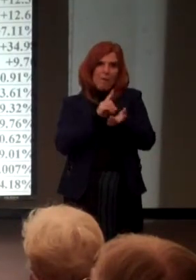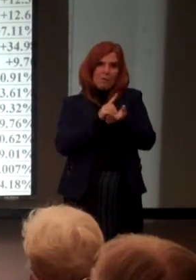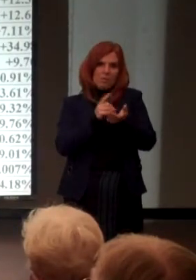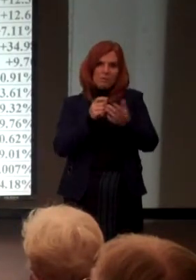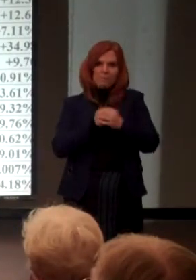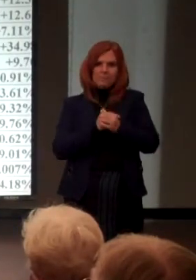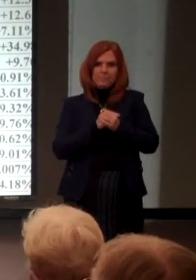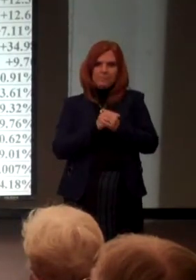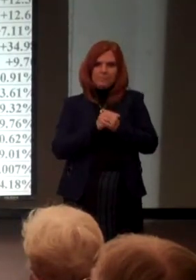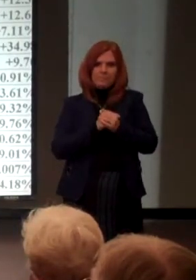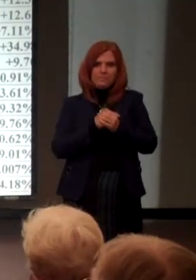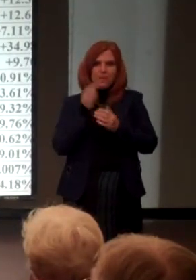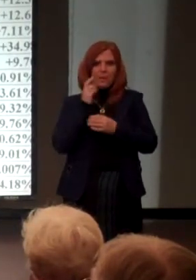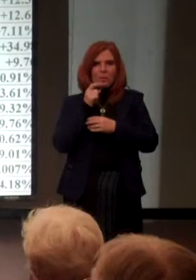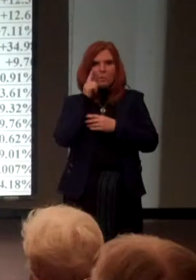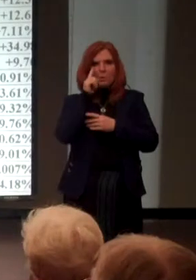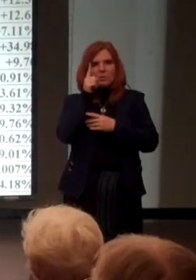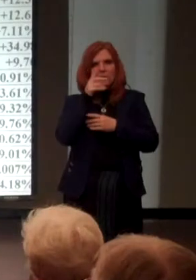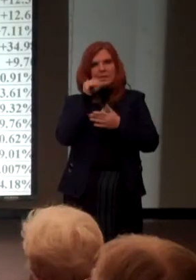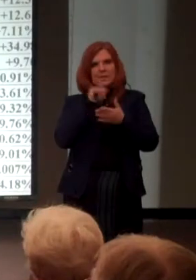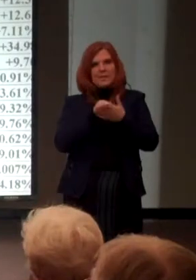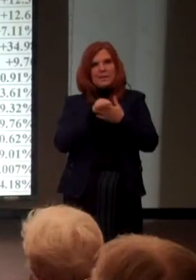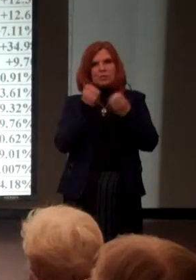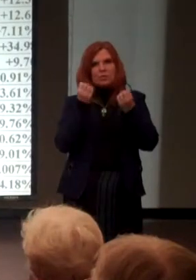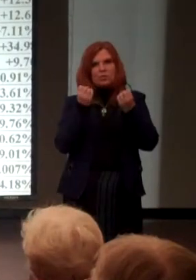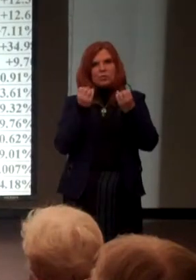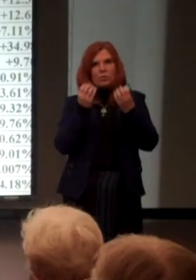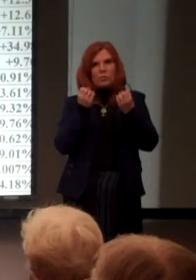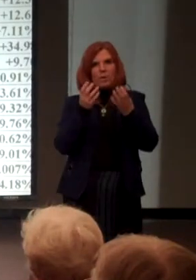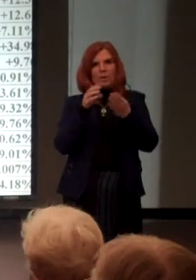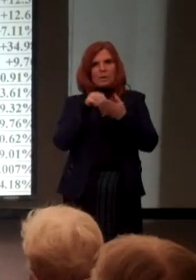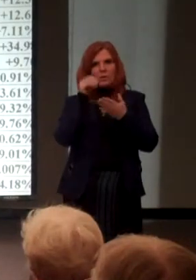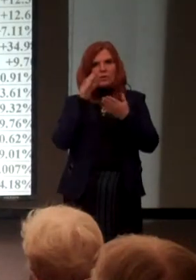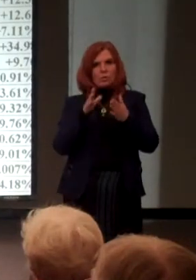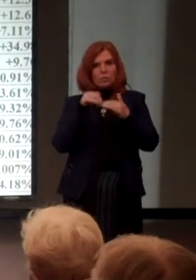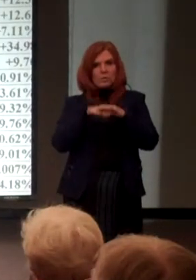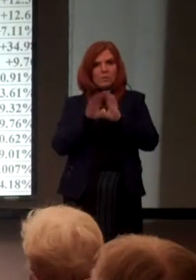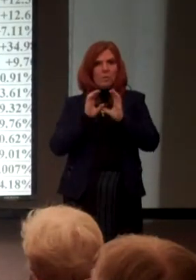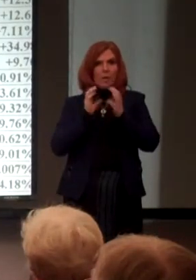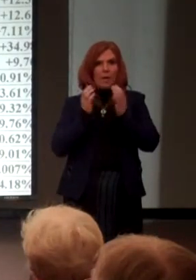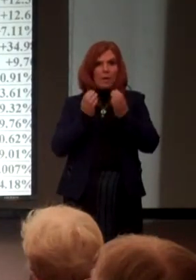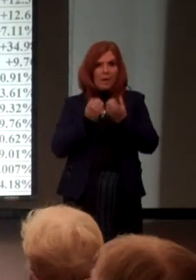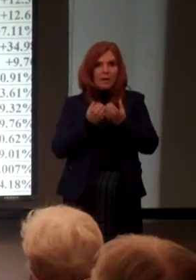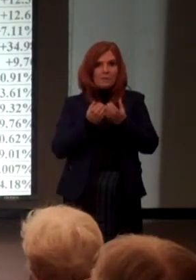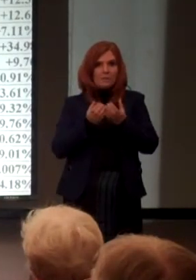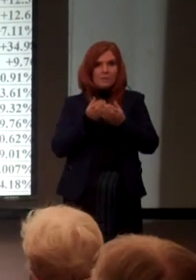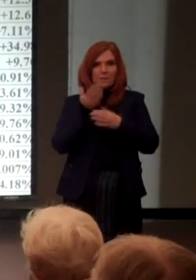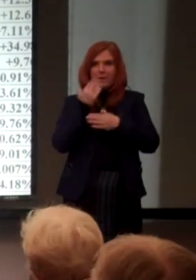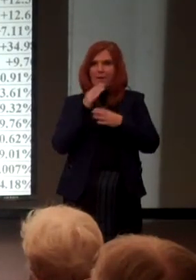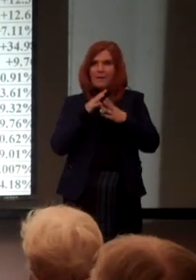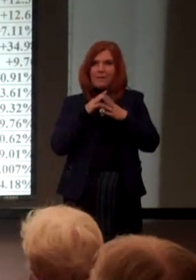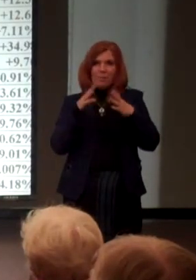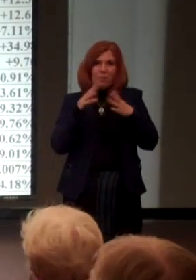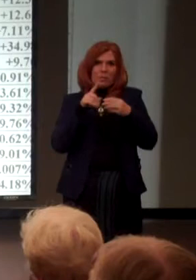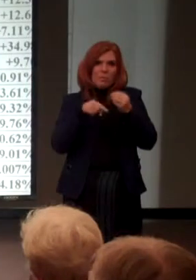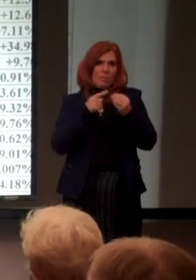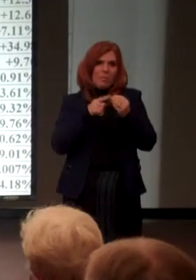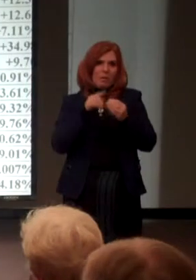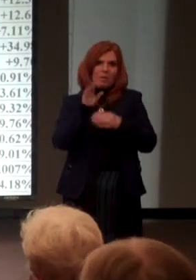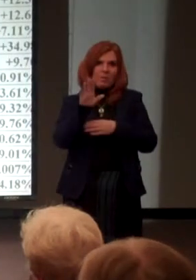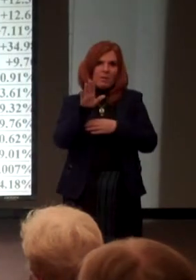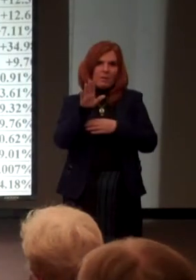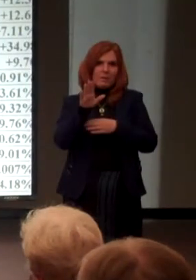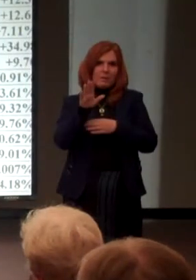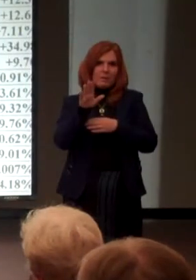do, was the realization that so many of the students in my classes either didn't know very much about